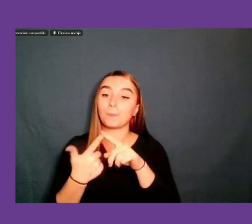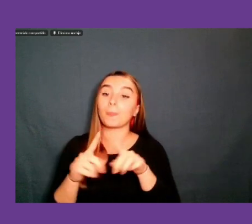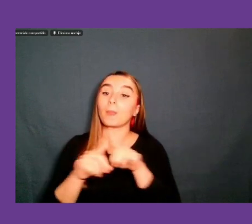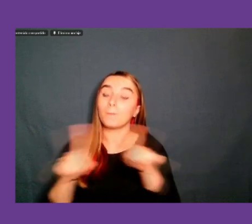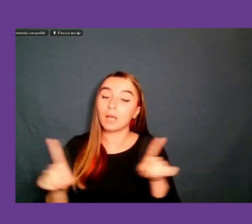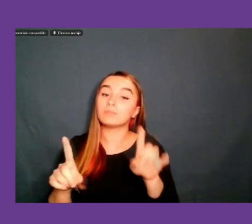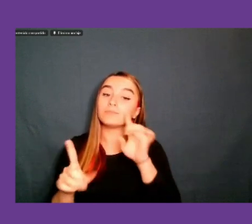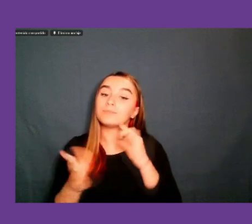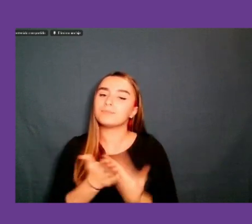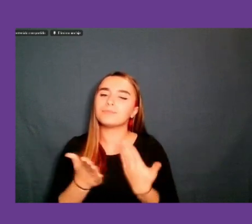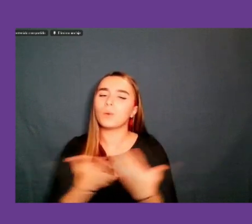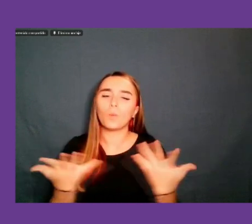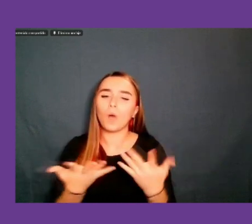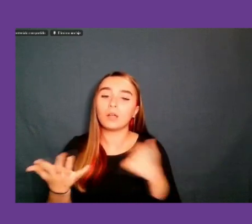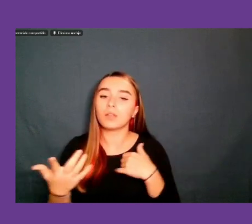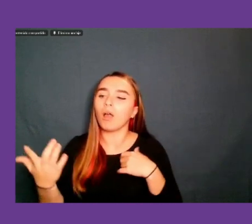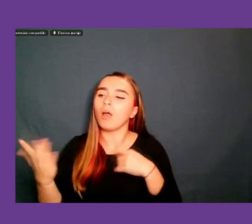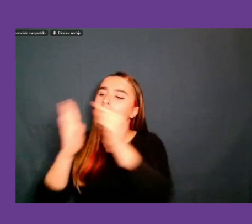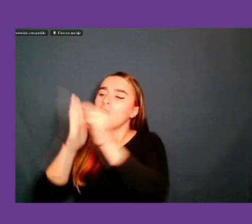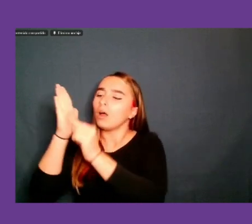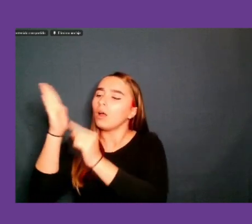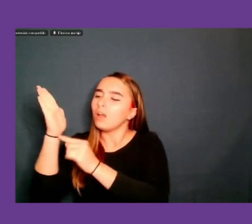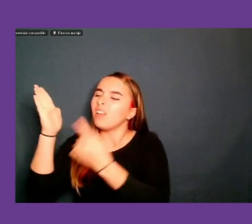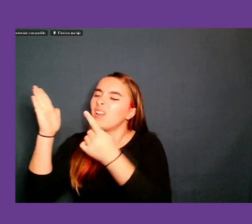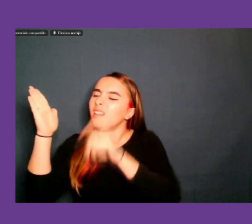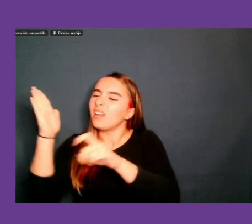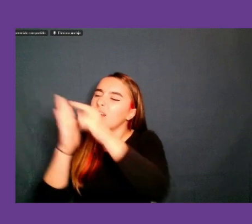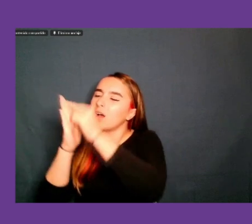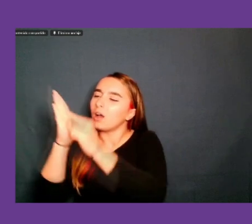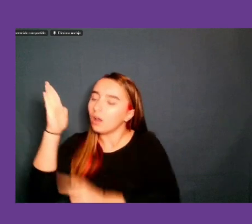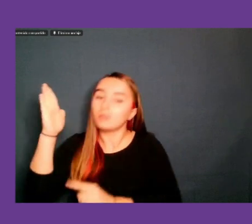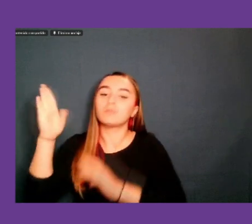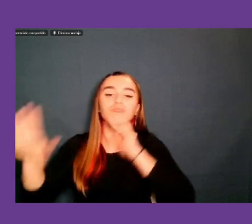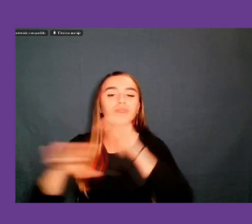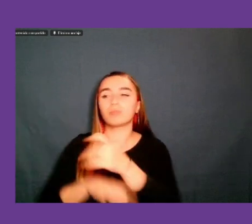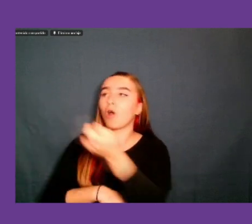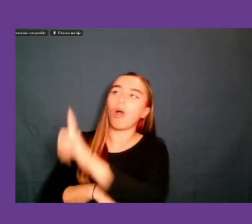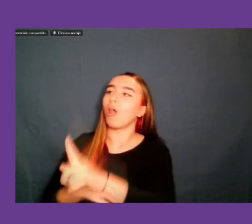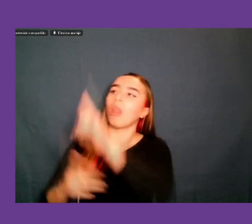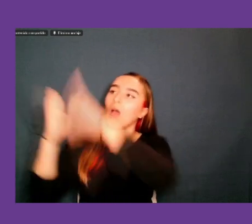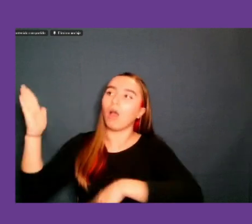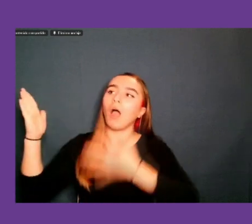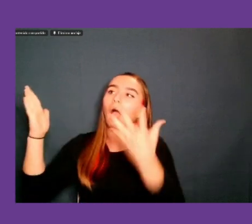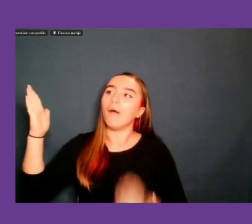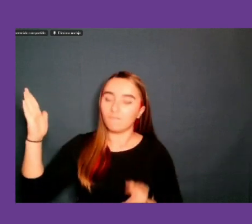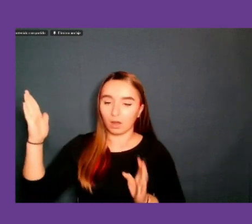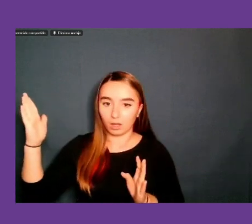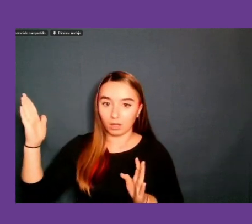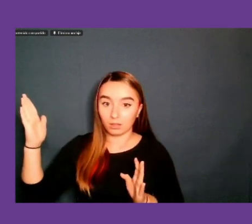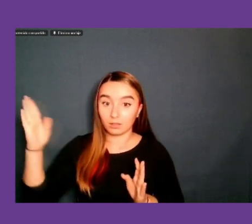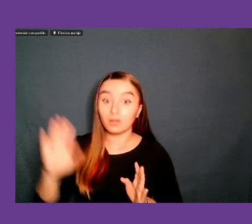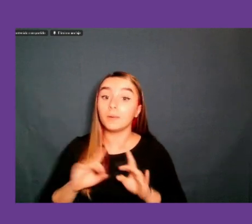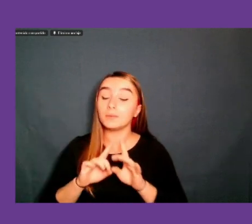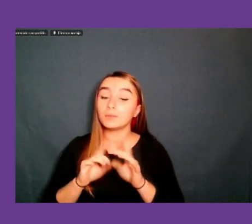that you are fulfilling everything that needs to be fulfilled. So there's always standards. In this case,